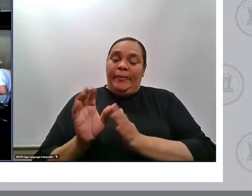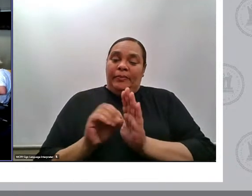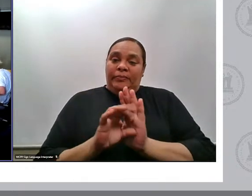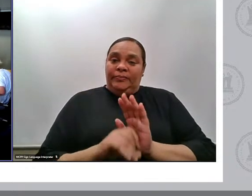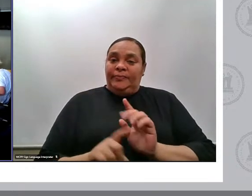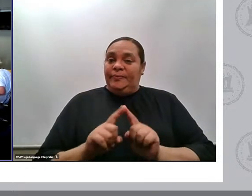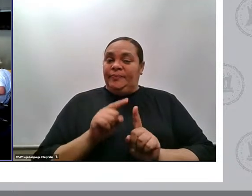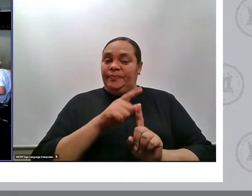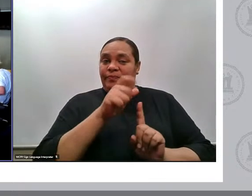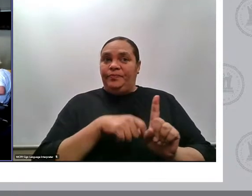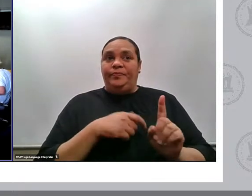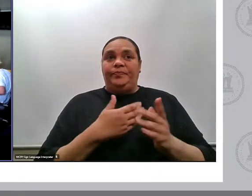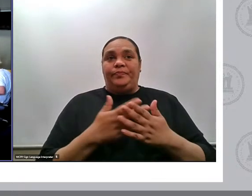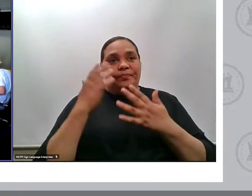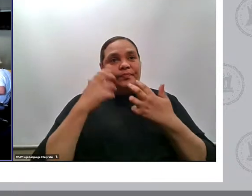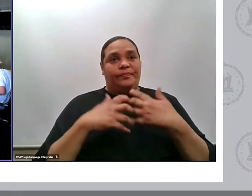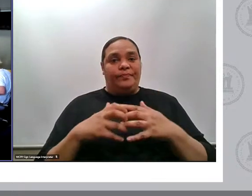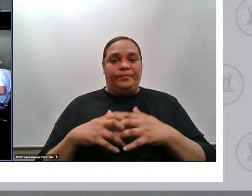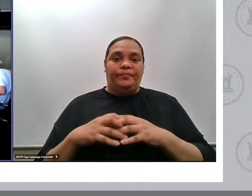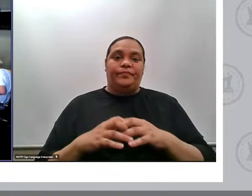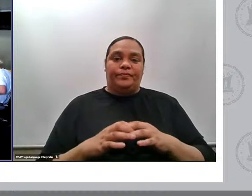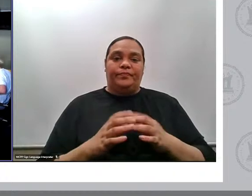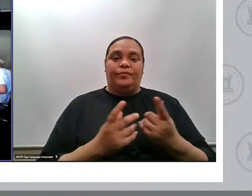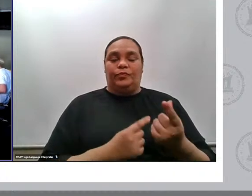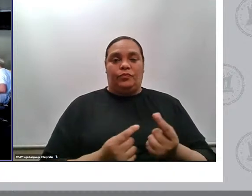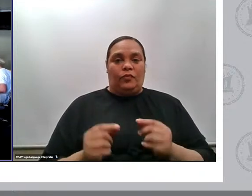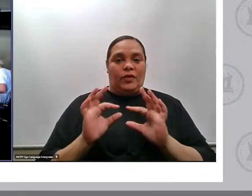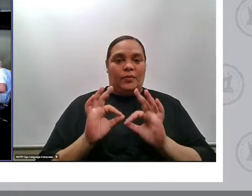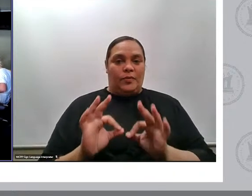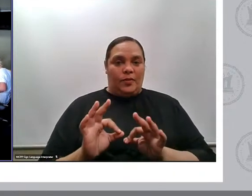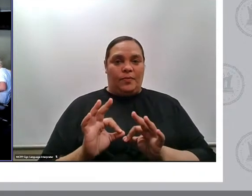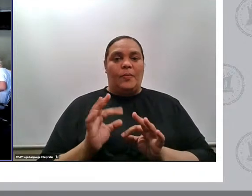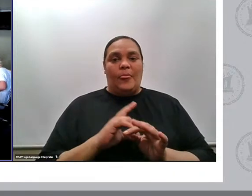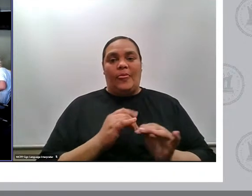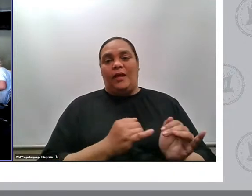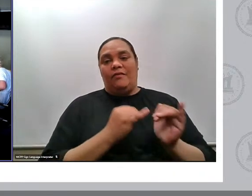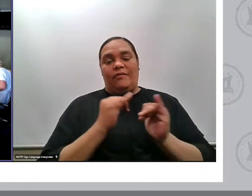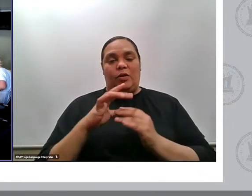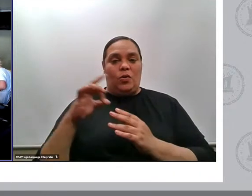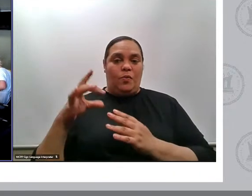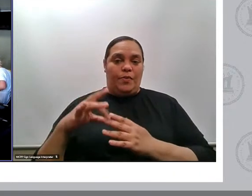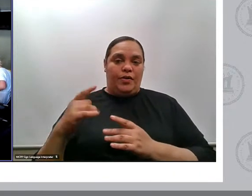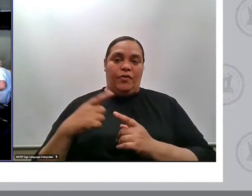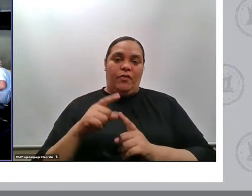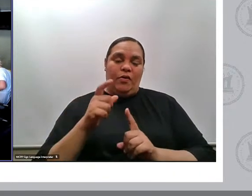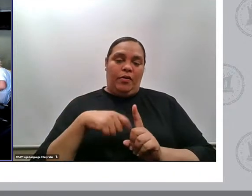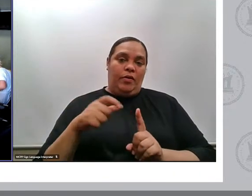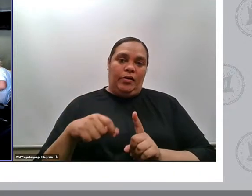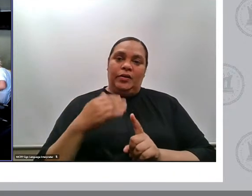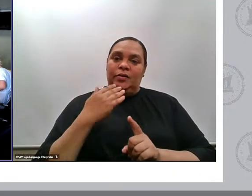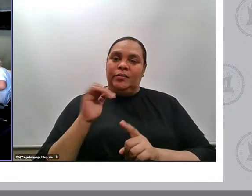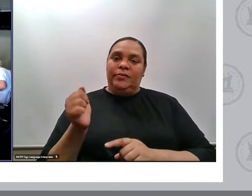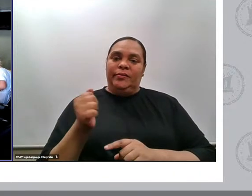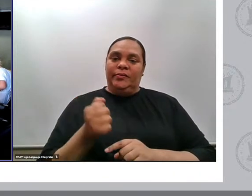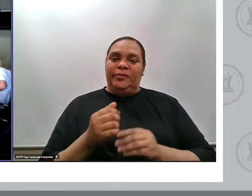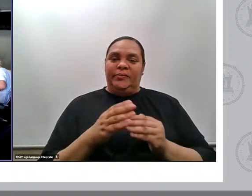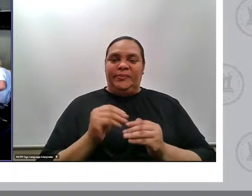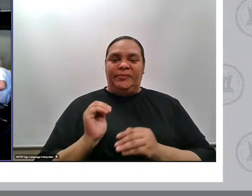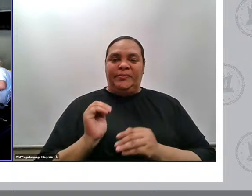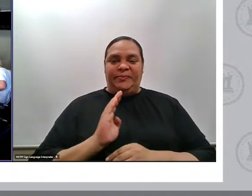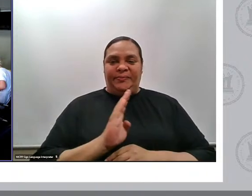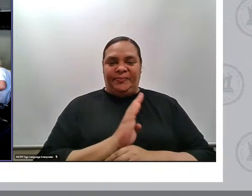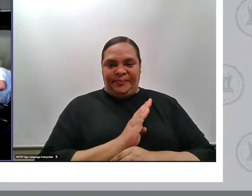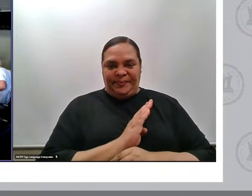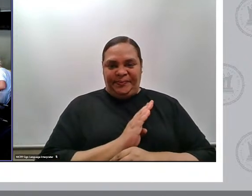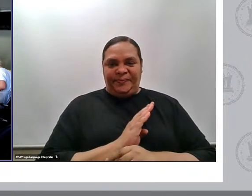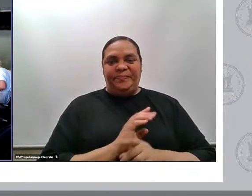or she may consider appropriate, invite nominations for candidates for appointment as members of the board.